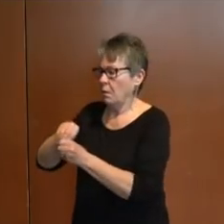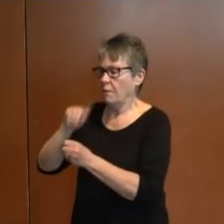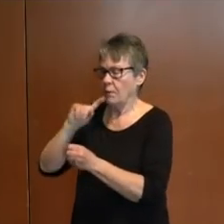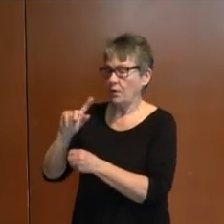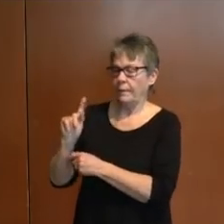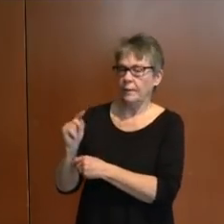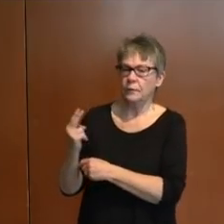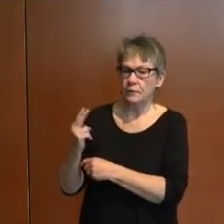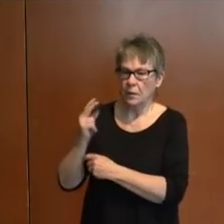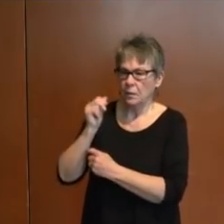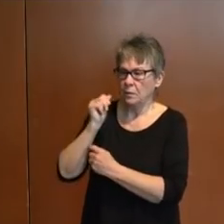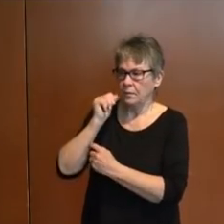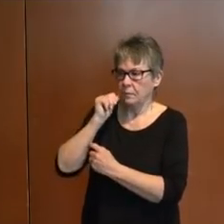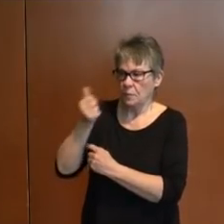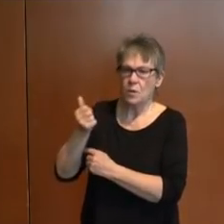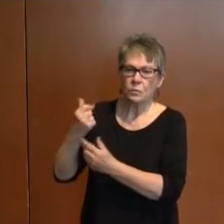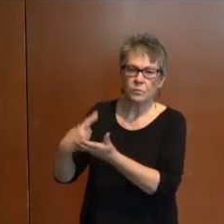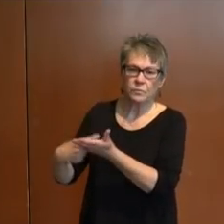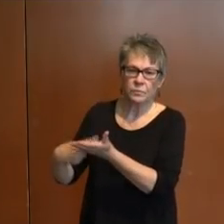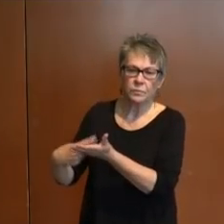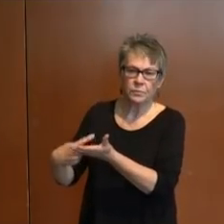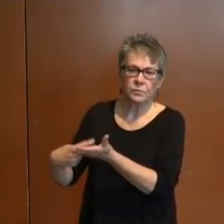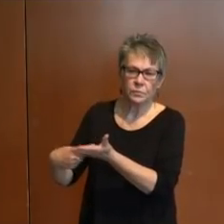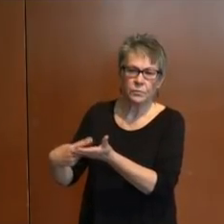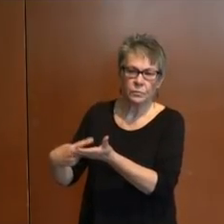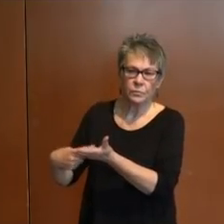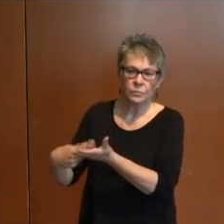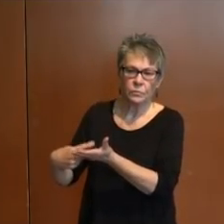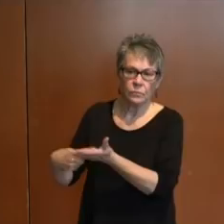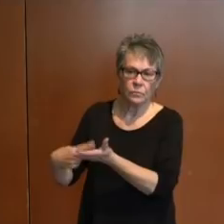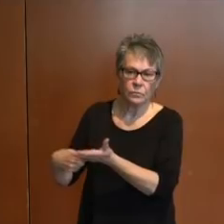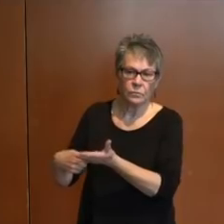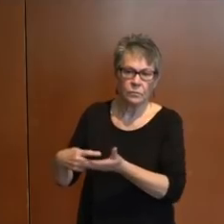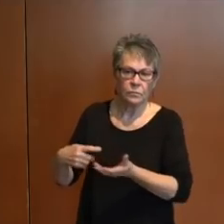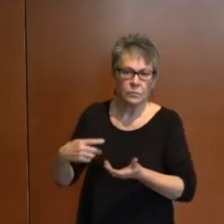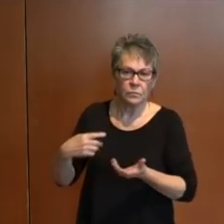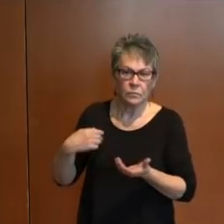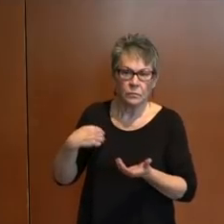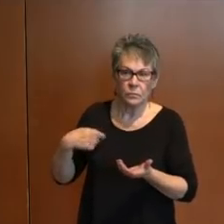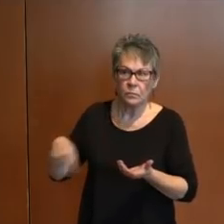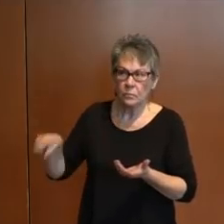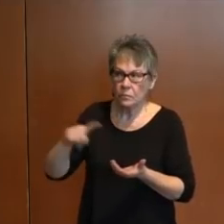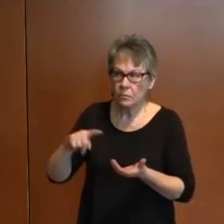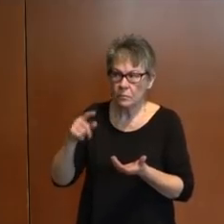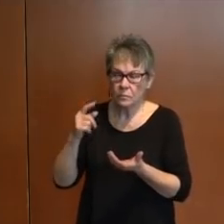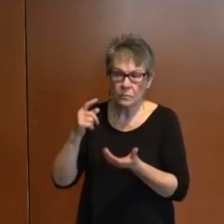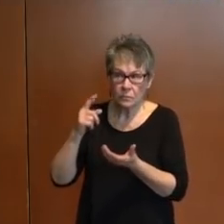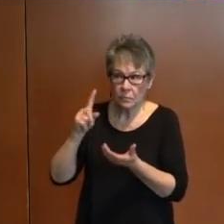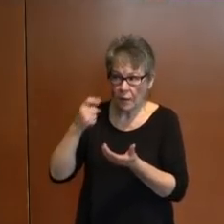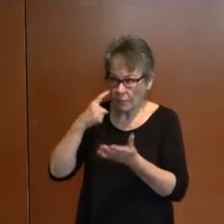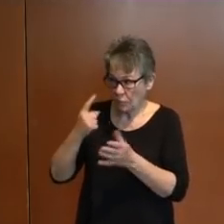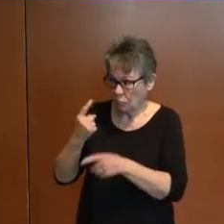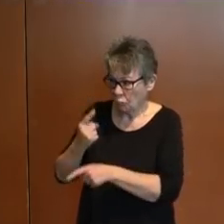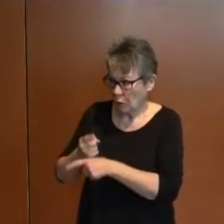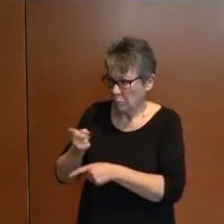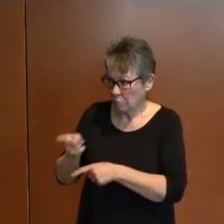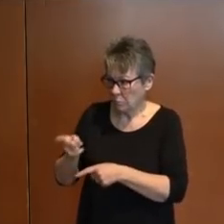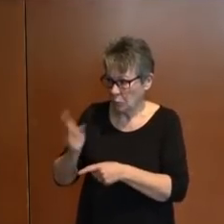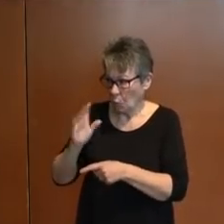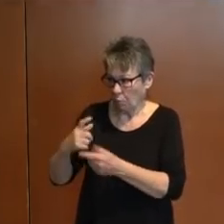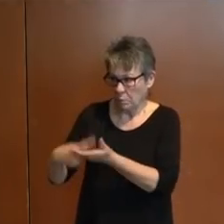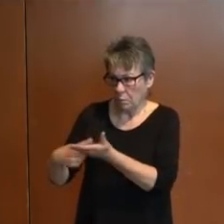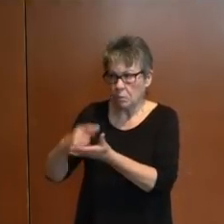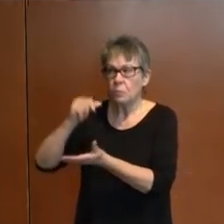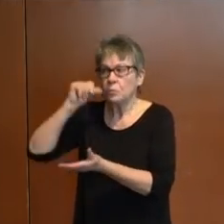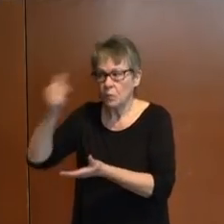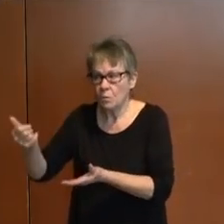promising tomorrow. Well, it'll be around tomorrow, I think, right? The next day or two. Yeah. Can I say that? Yeah. Thank you all.